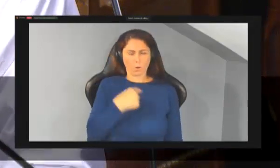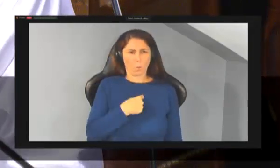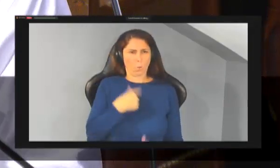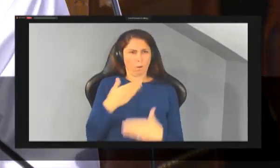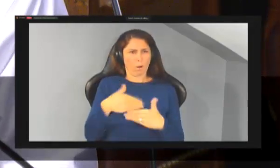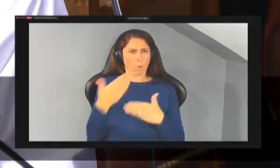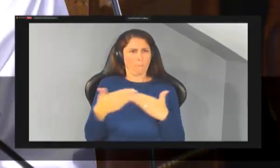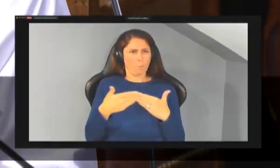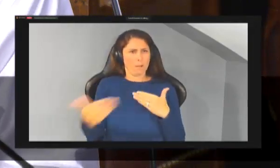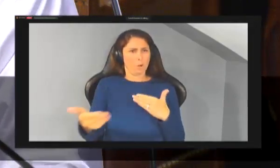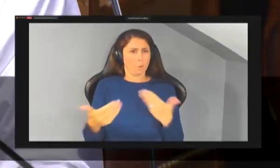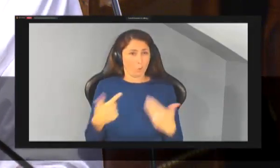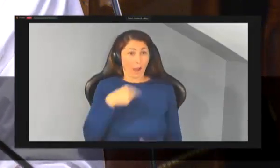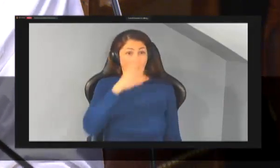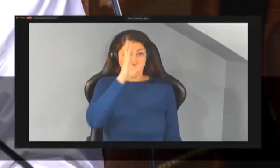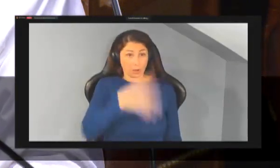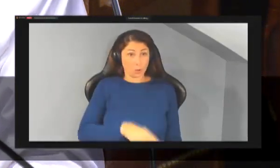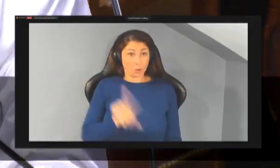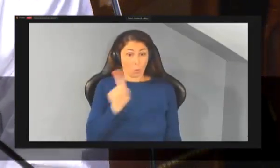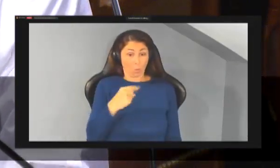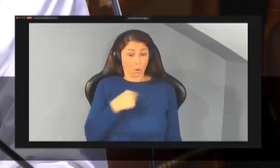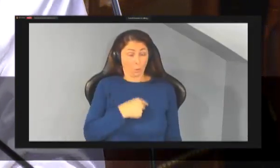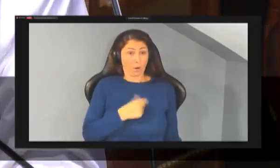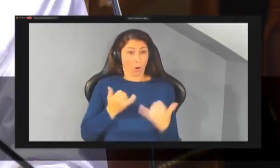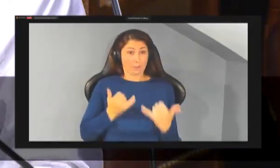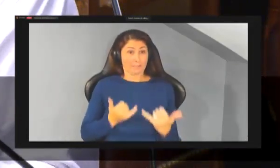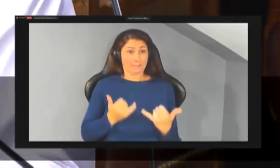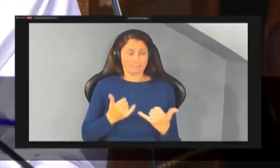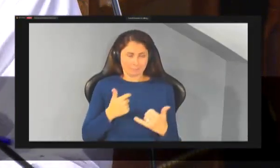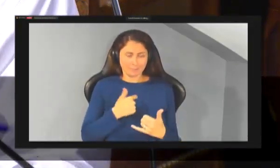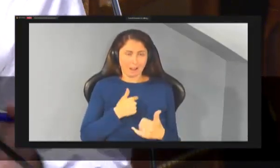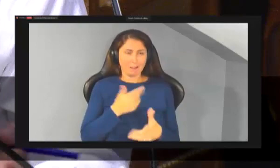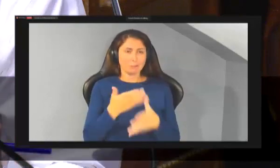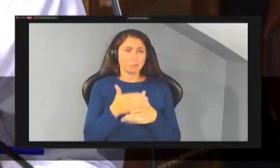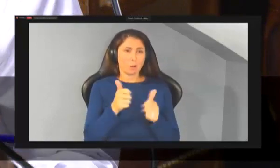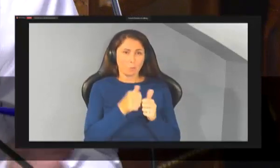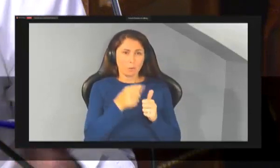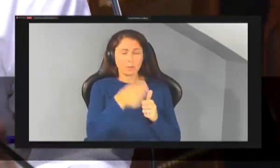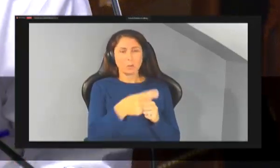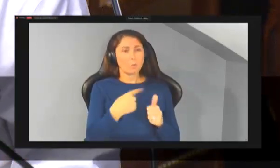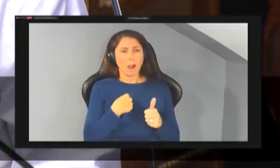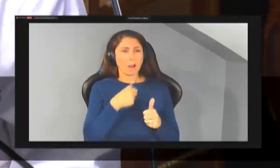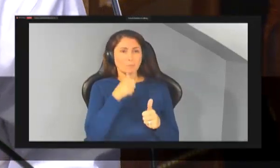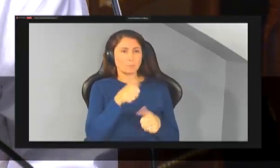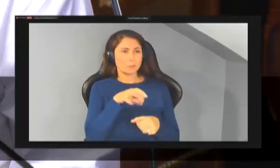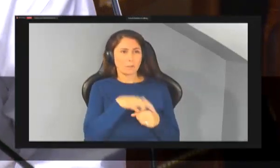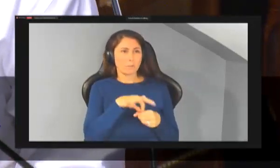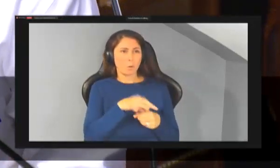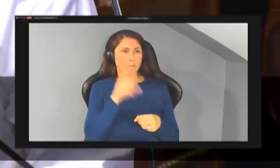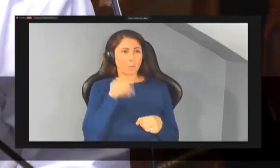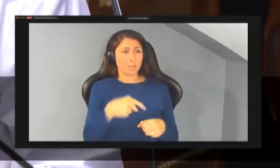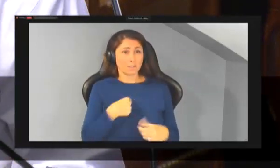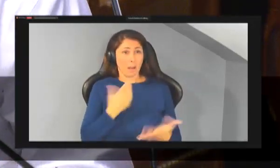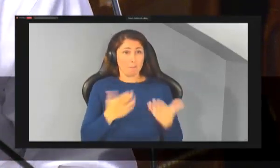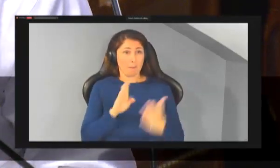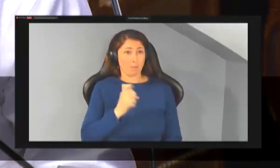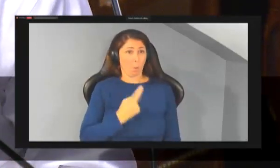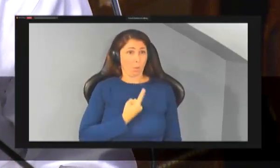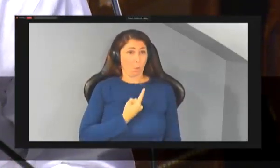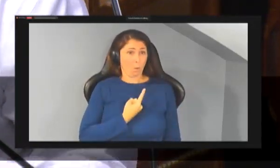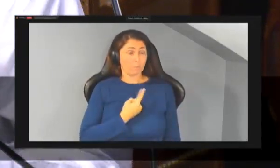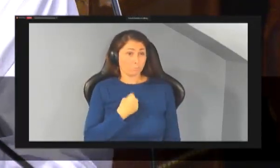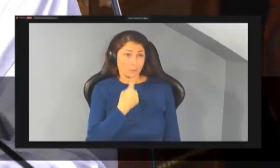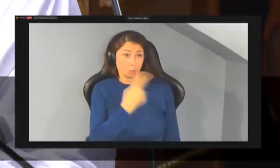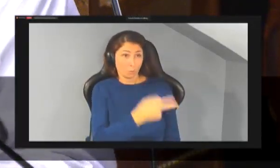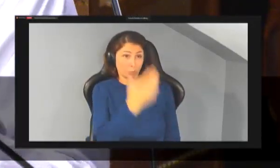know where we are right at this point in time, and I shared with you that I wasn't going to vote for this. I may be the only one, but I told you why.